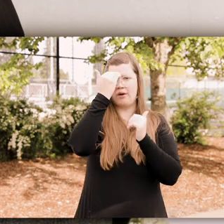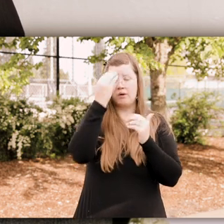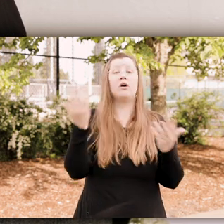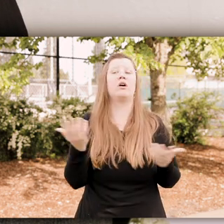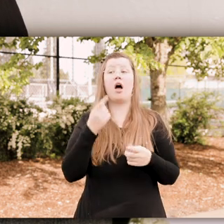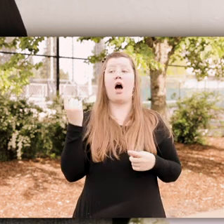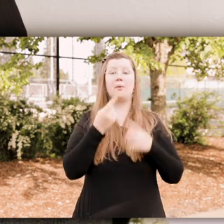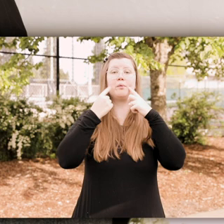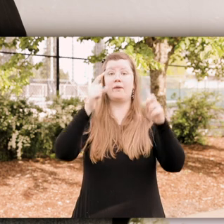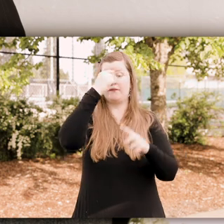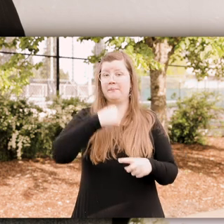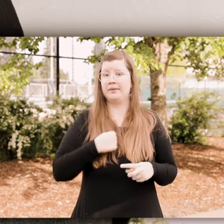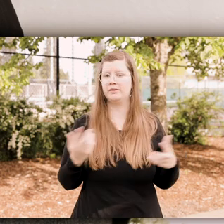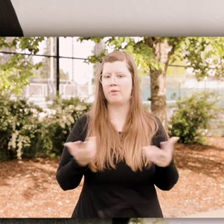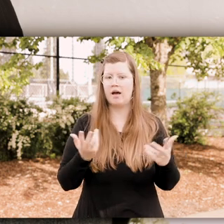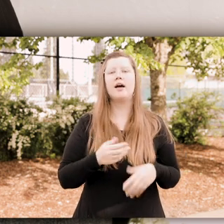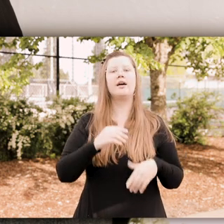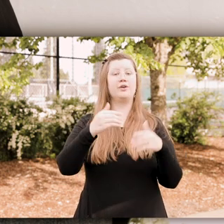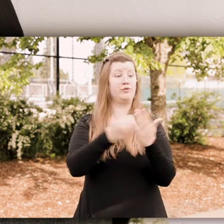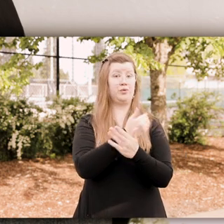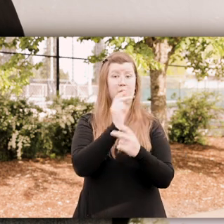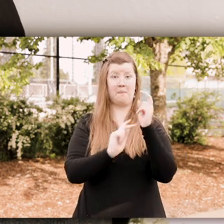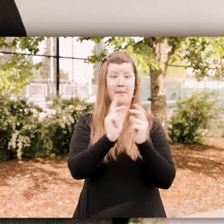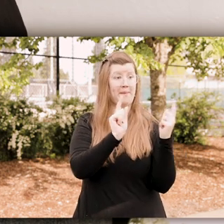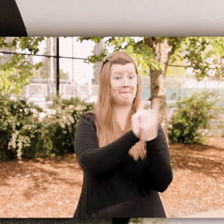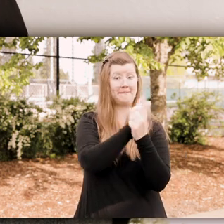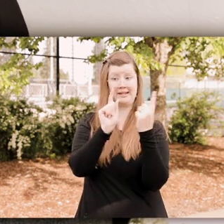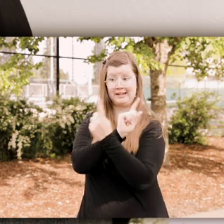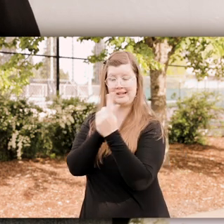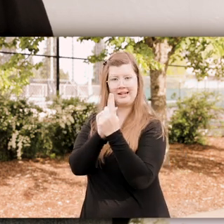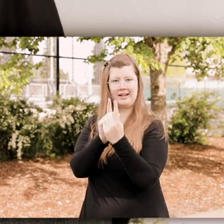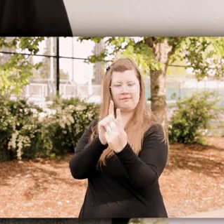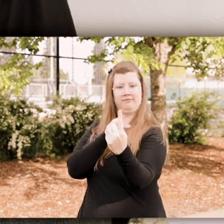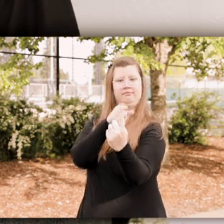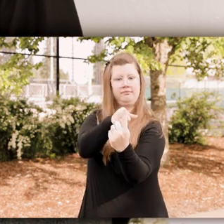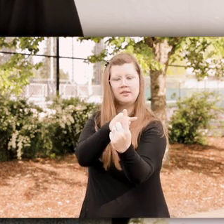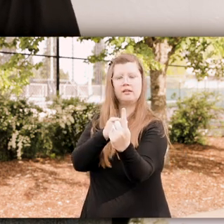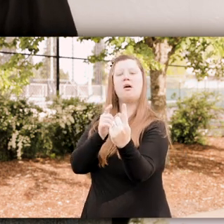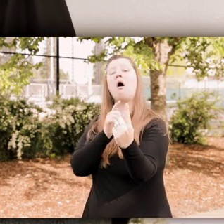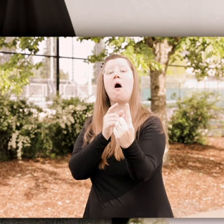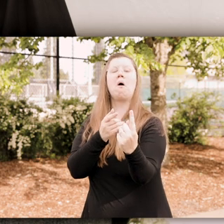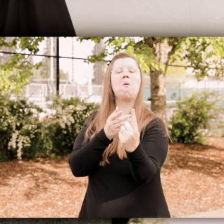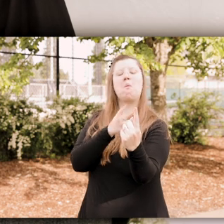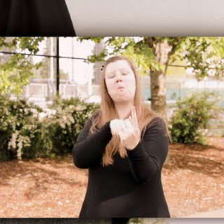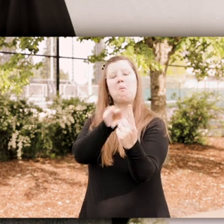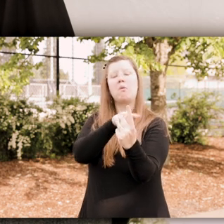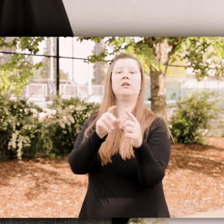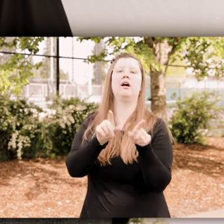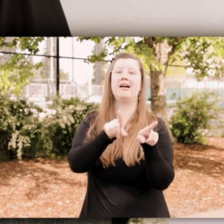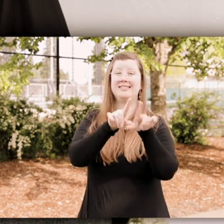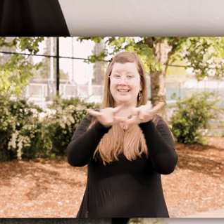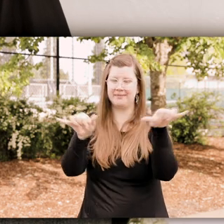When you meet new people, watch what they do when the bright lights are turned off. Everyone wants to look good on stage, in